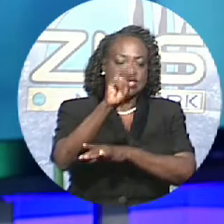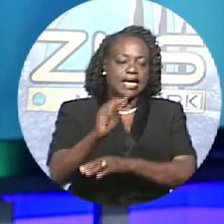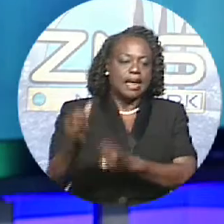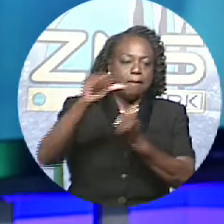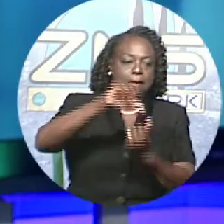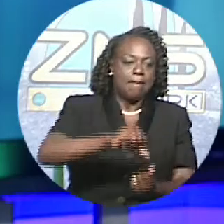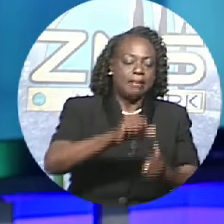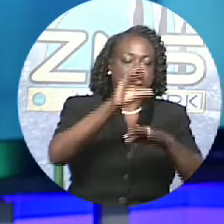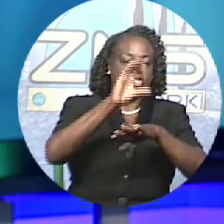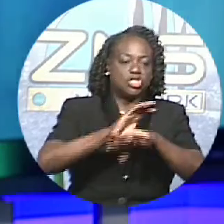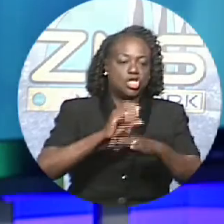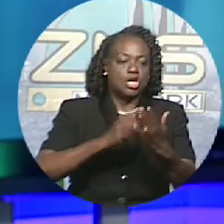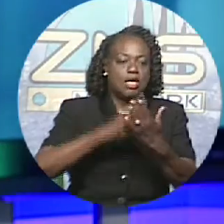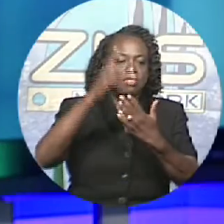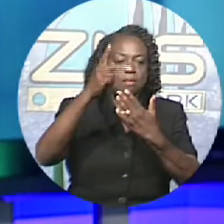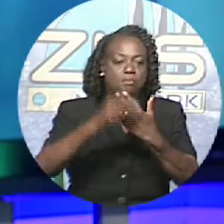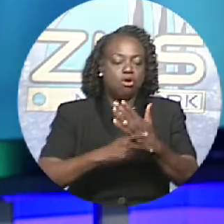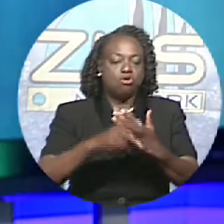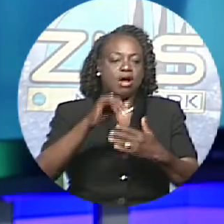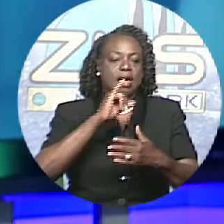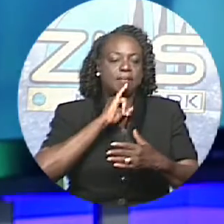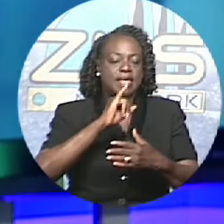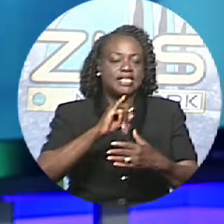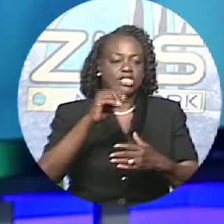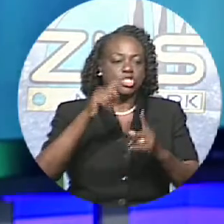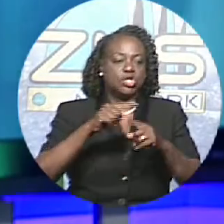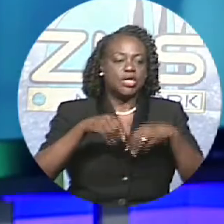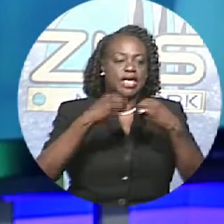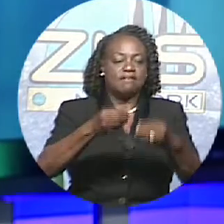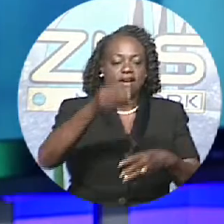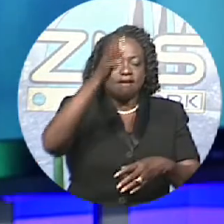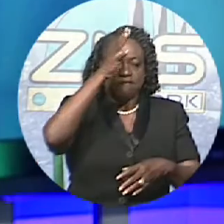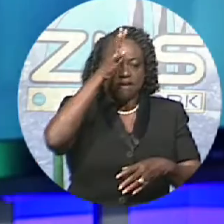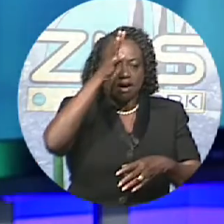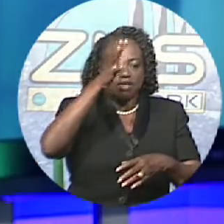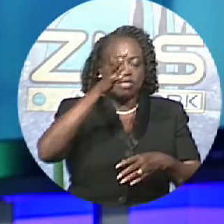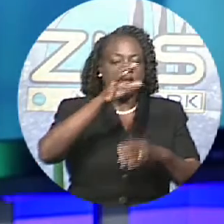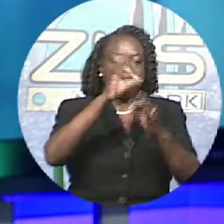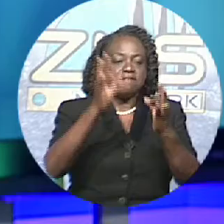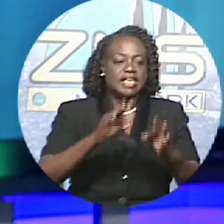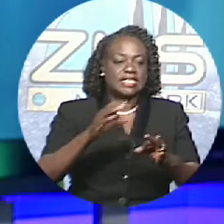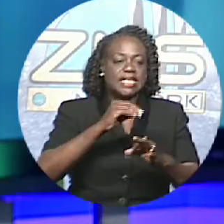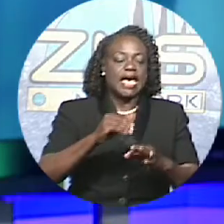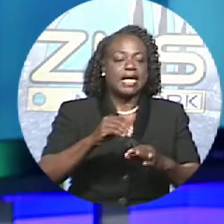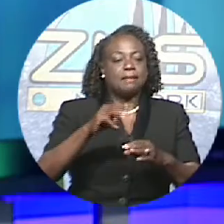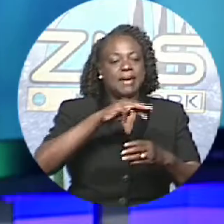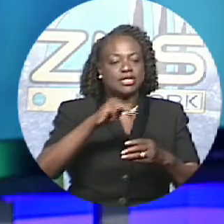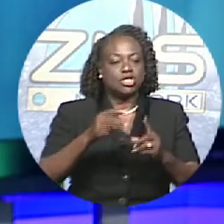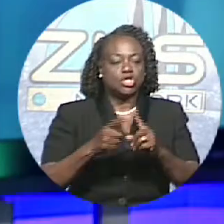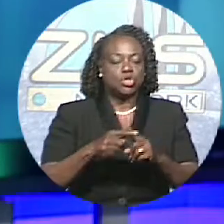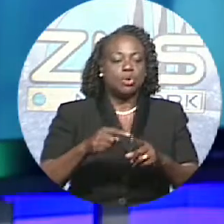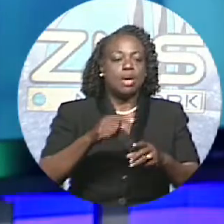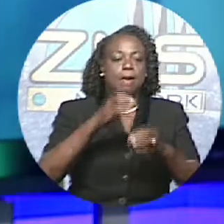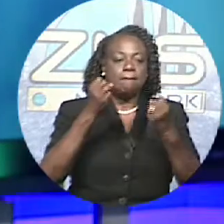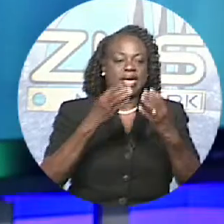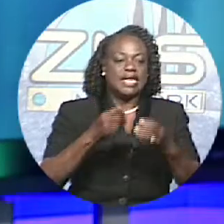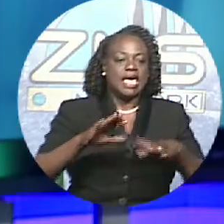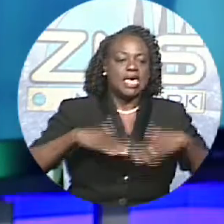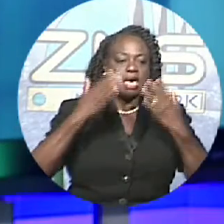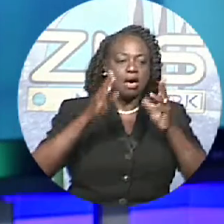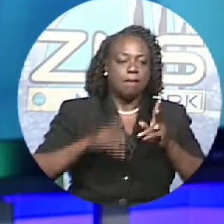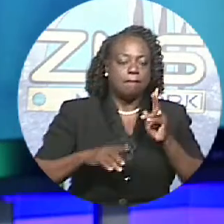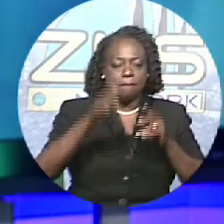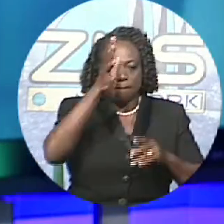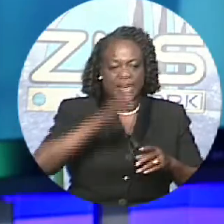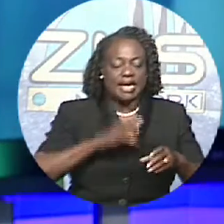the program is designed to provide father figures and mentors to as many of the country's young men who are in need of them as possible. The